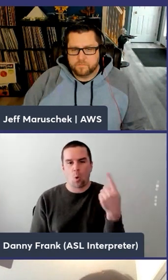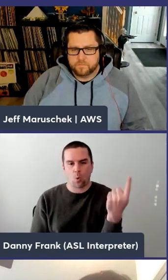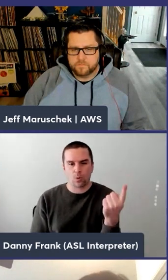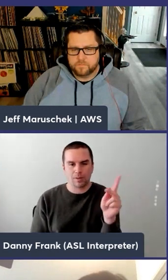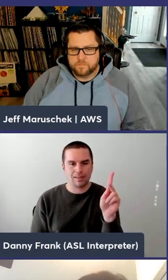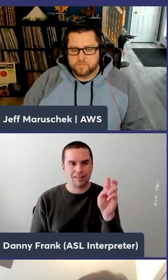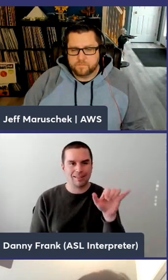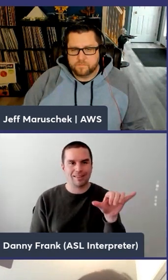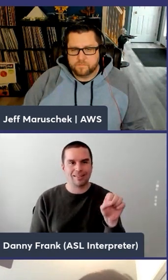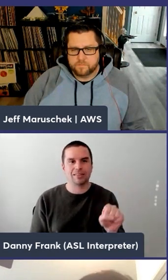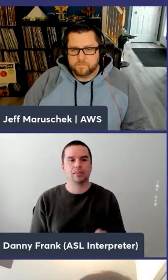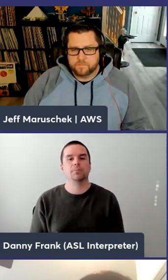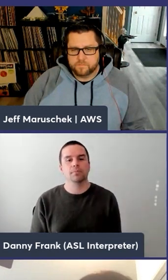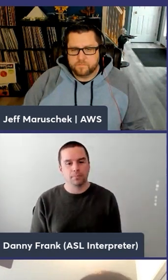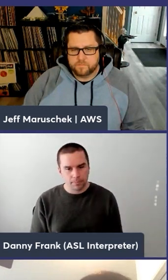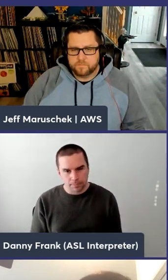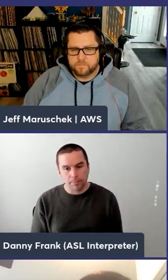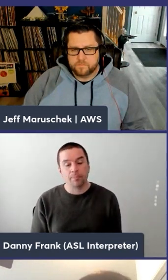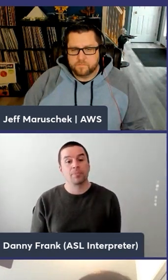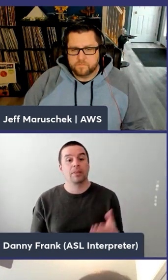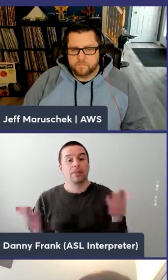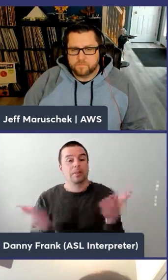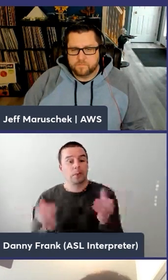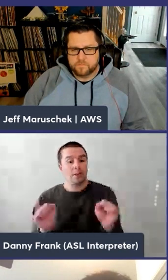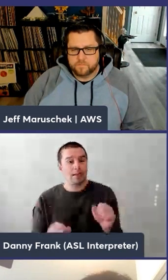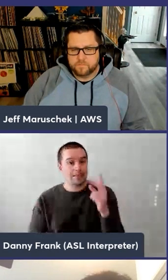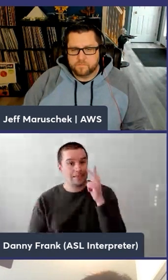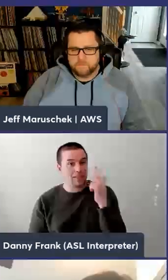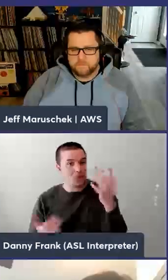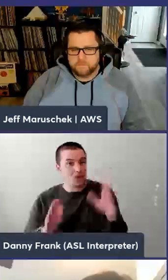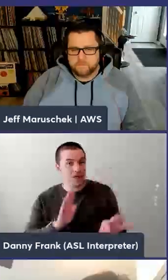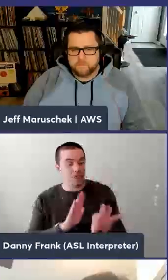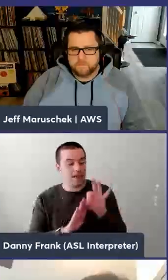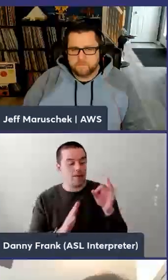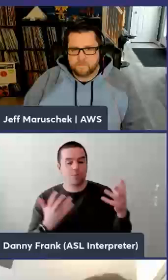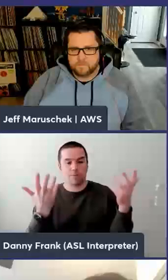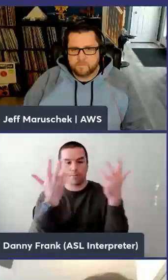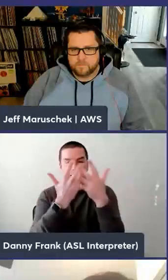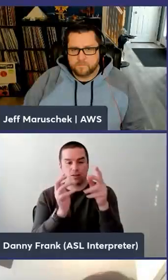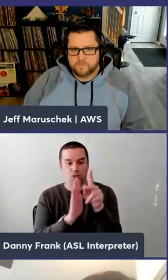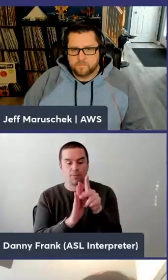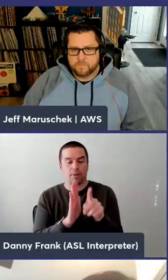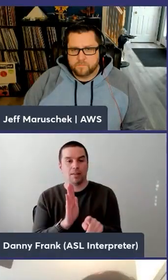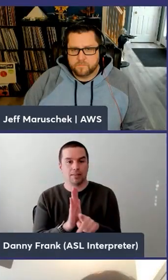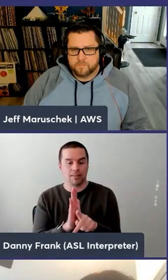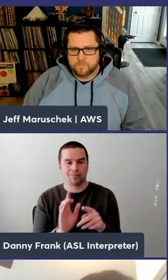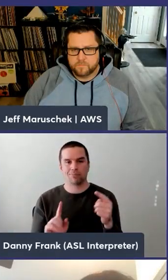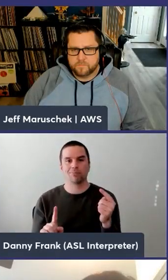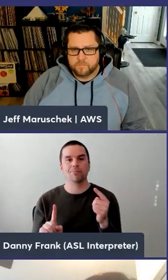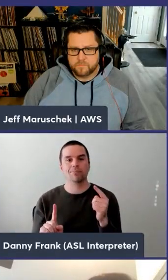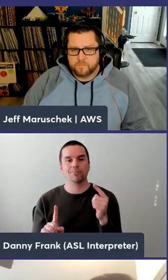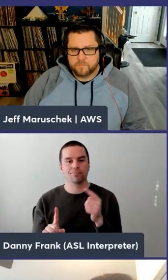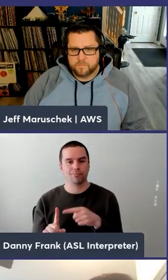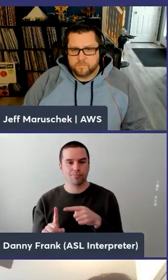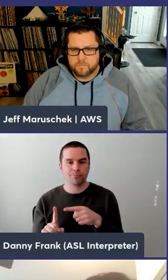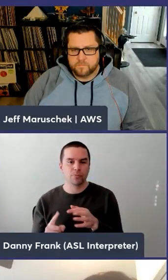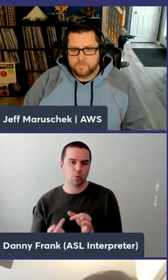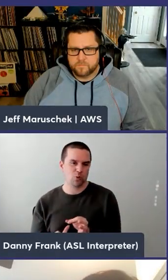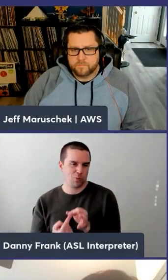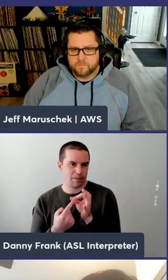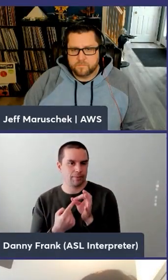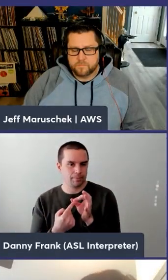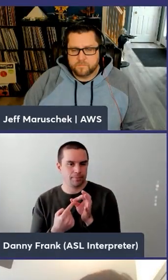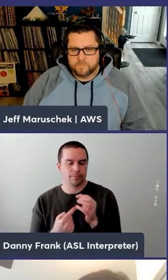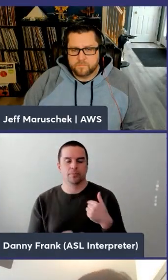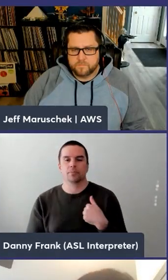see that we already have a matching policy. And this is something unique. What we've done is we anticipate